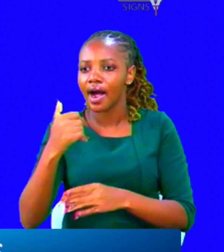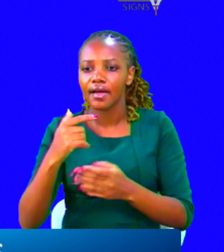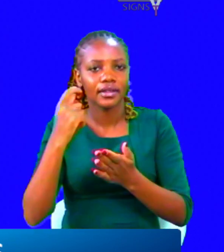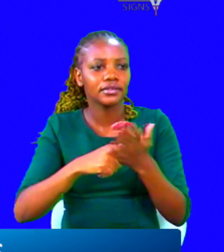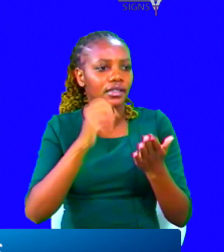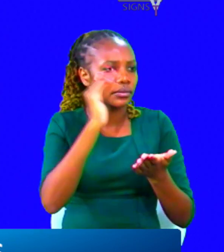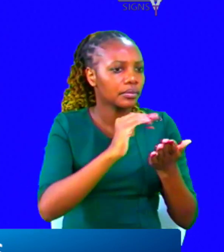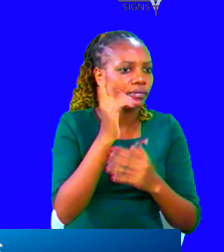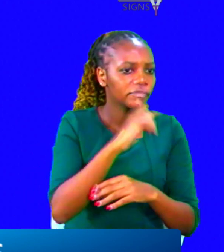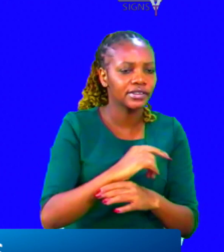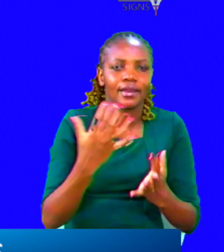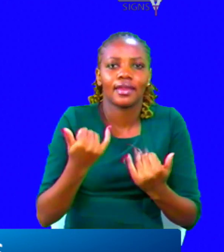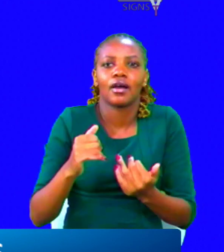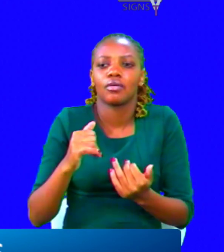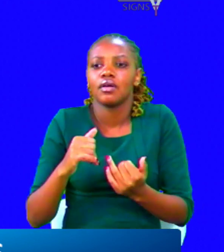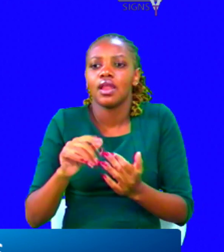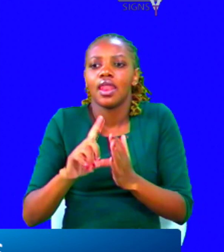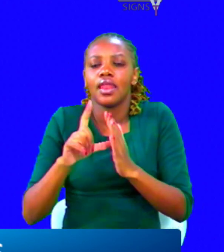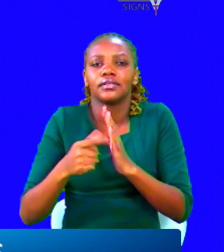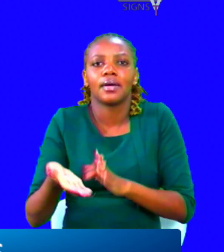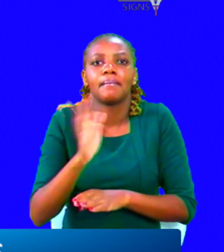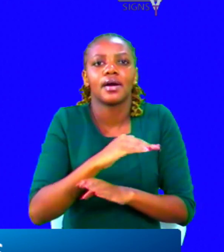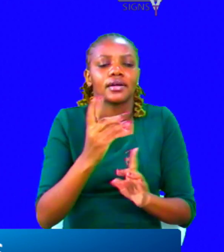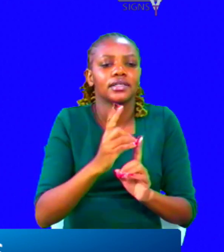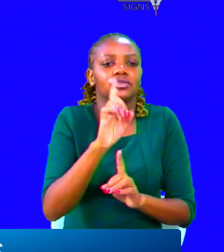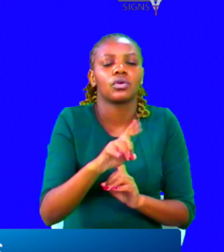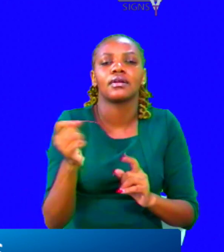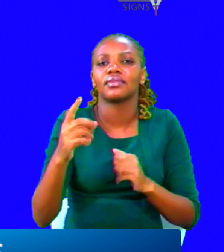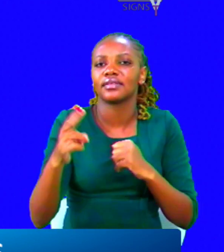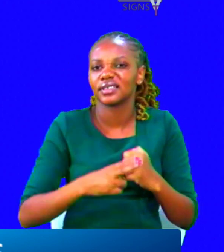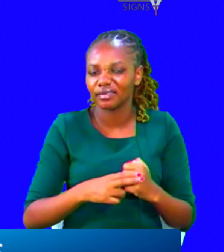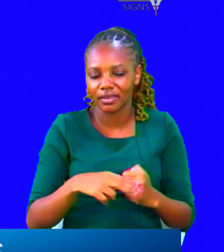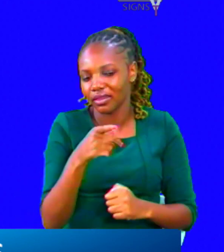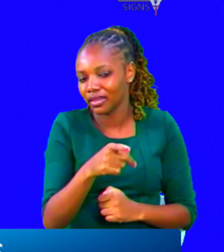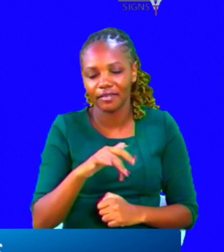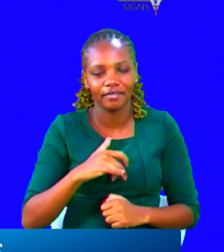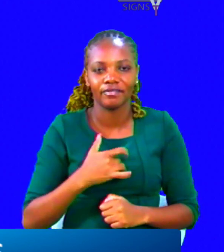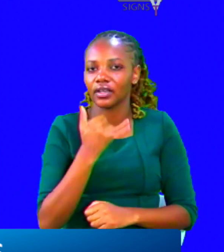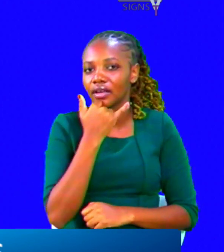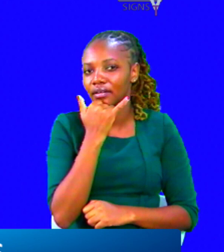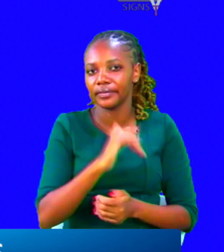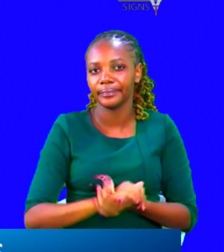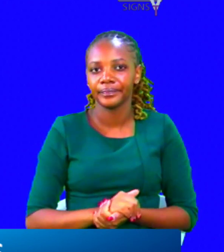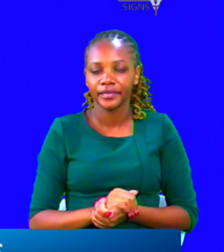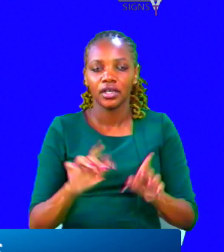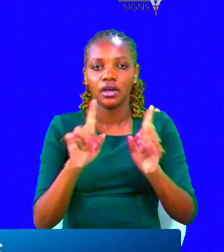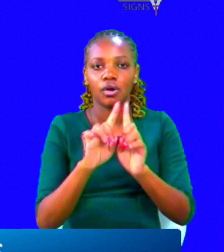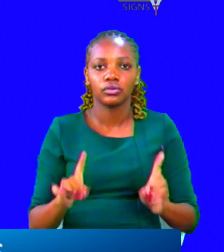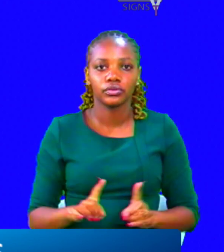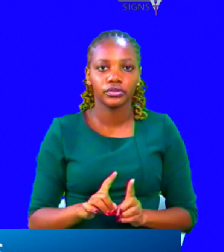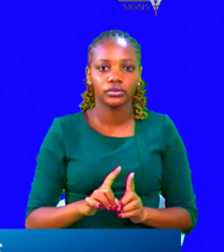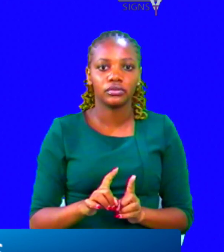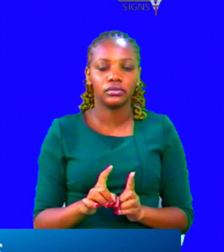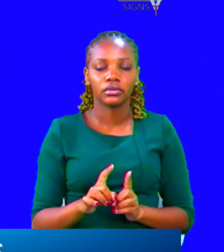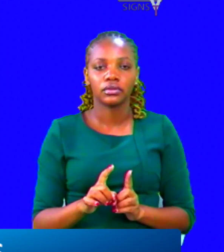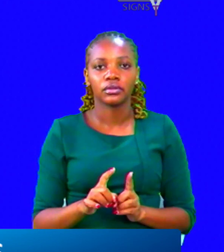and made returns. The act takes them back to 1st of July and imposes new obligations.